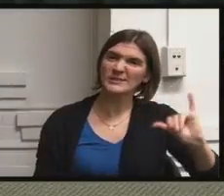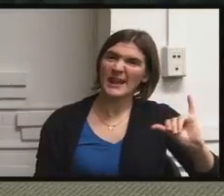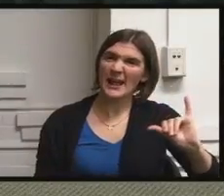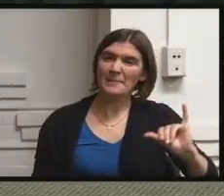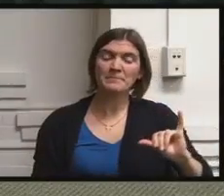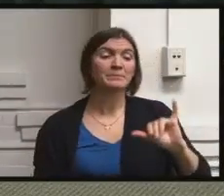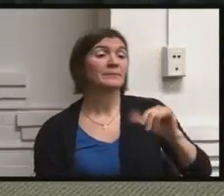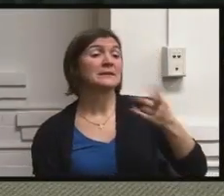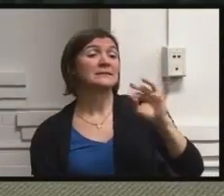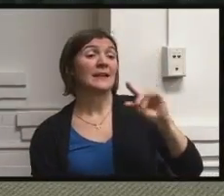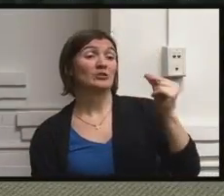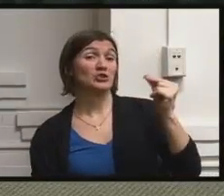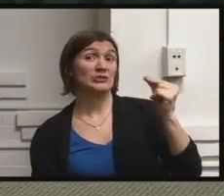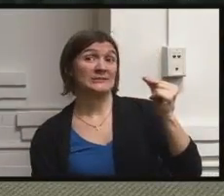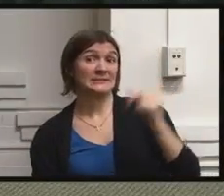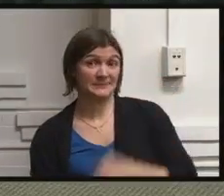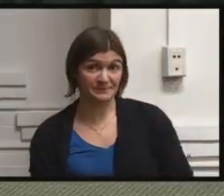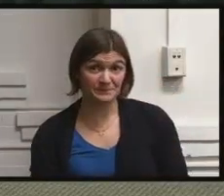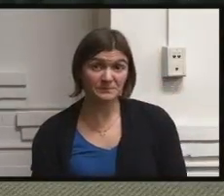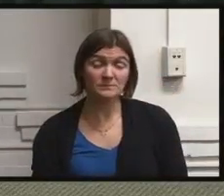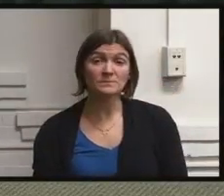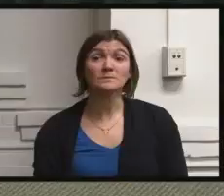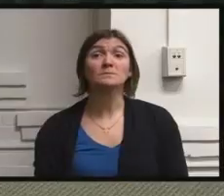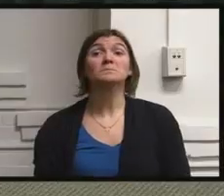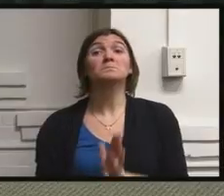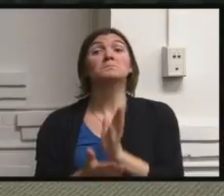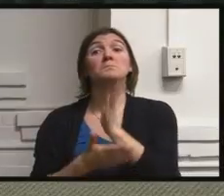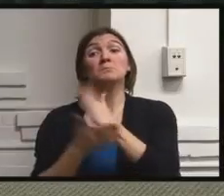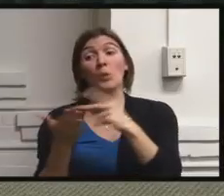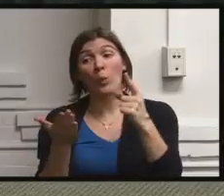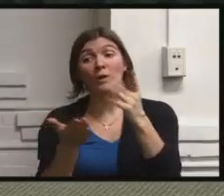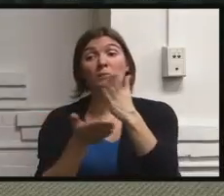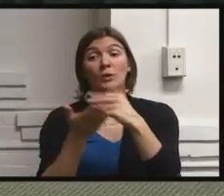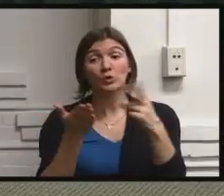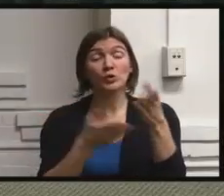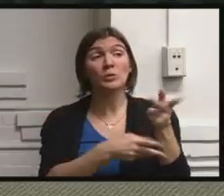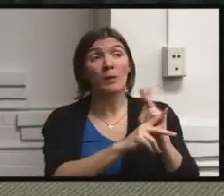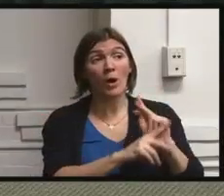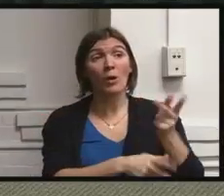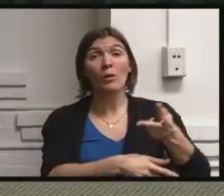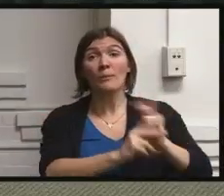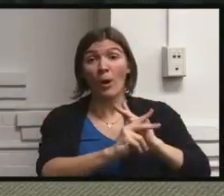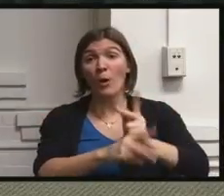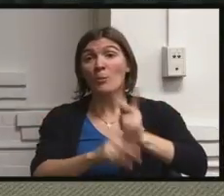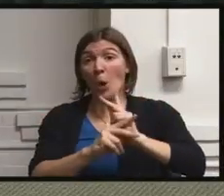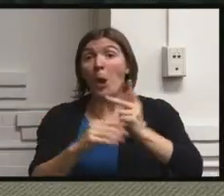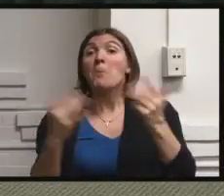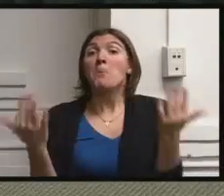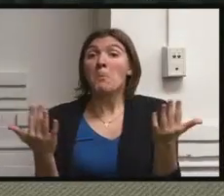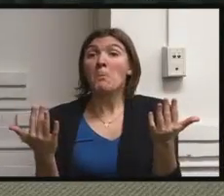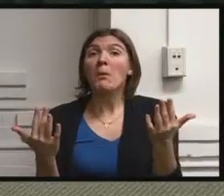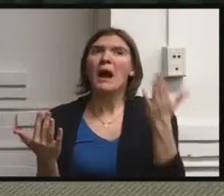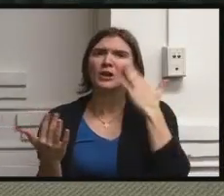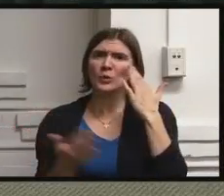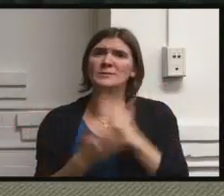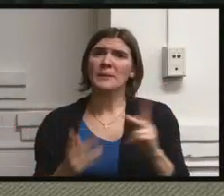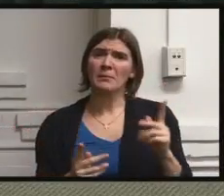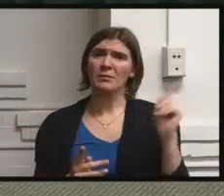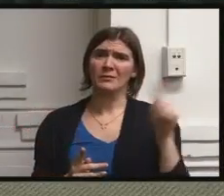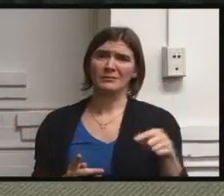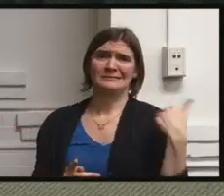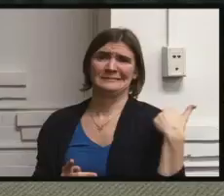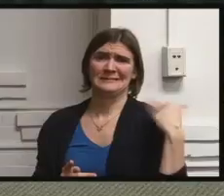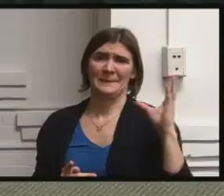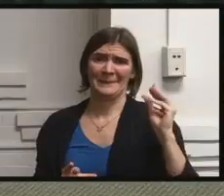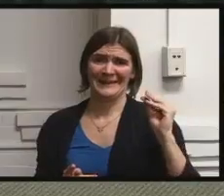about phasing that I'll speak to is that there has been inquiry from people who are in attendance at our meetings